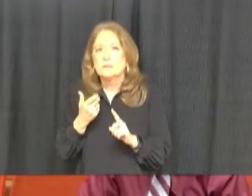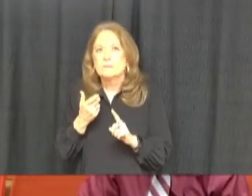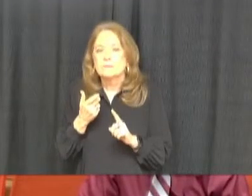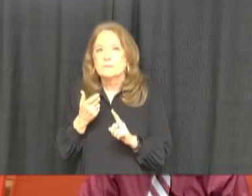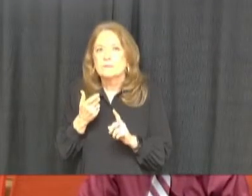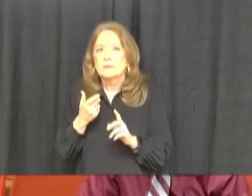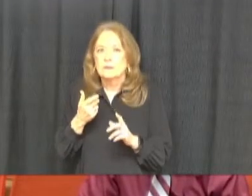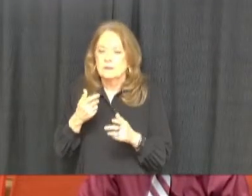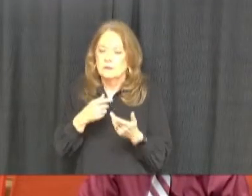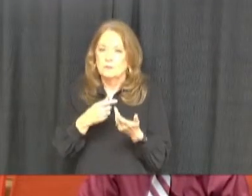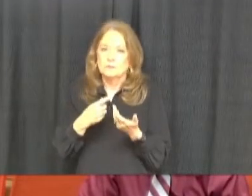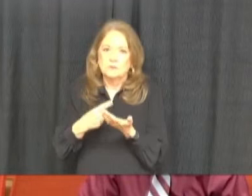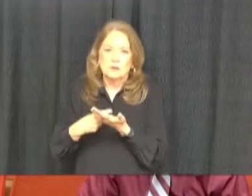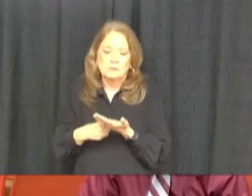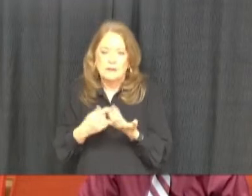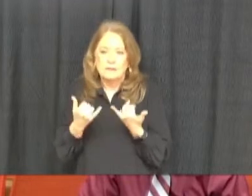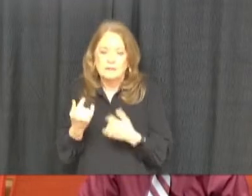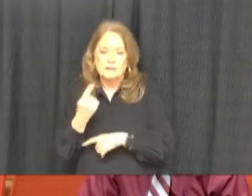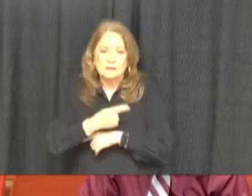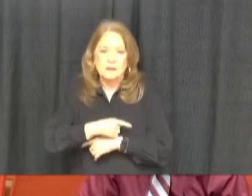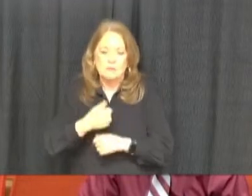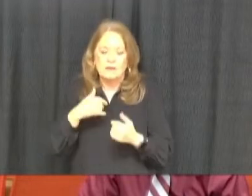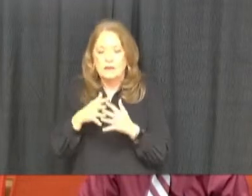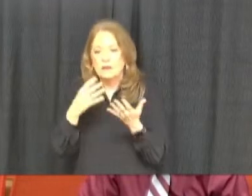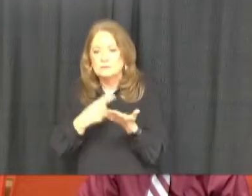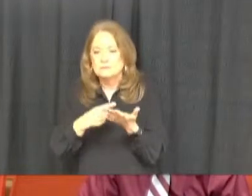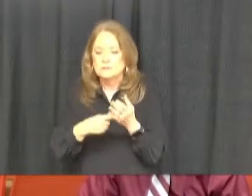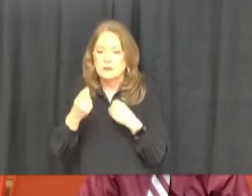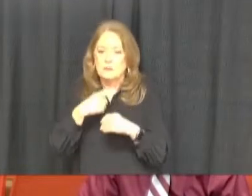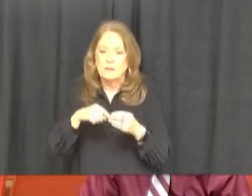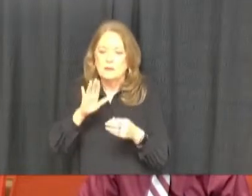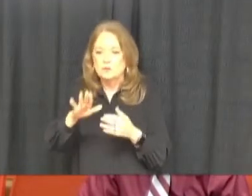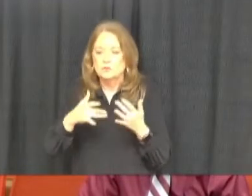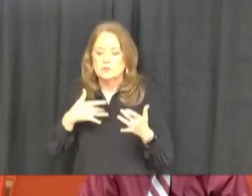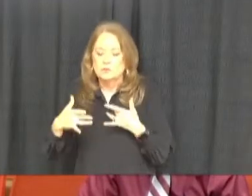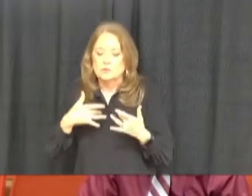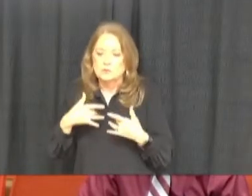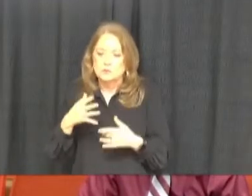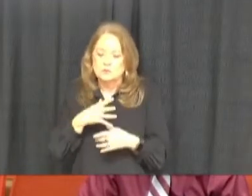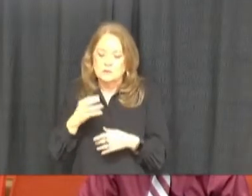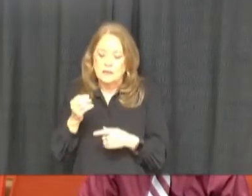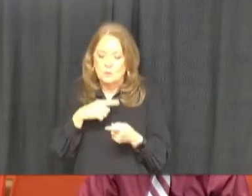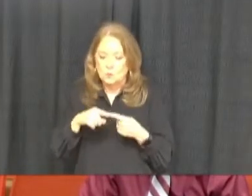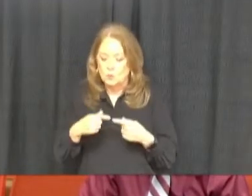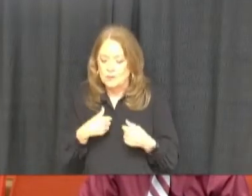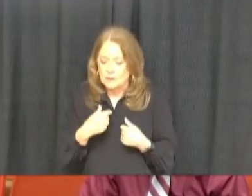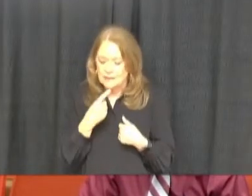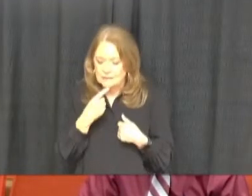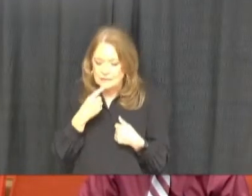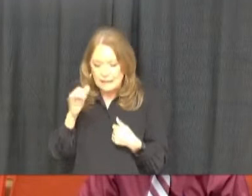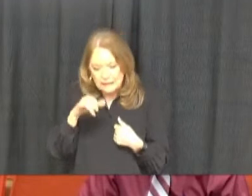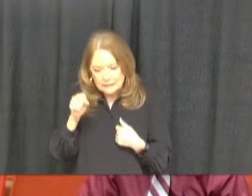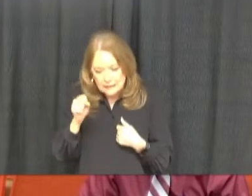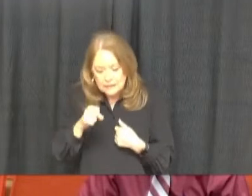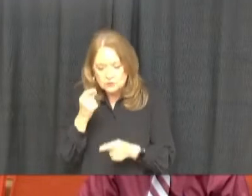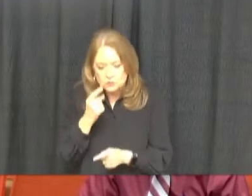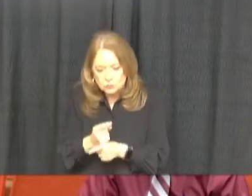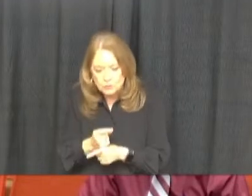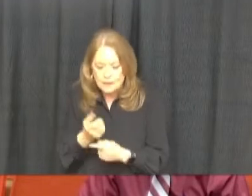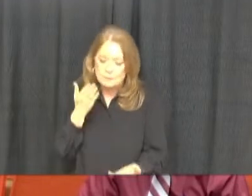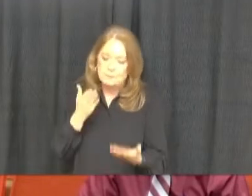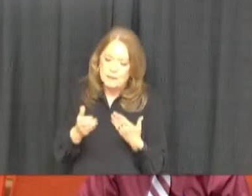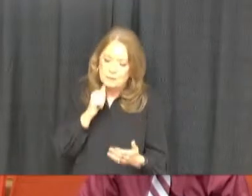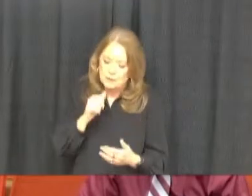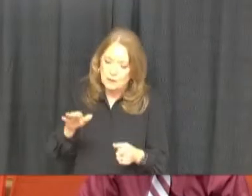Starter and I were talking about this today, and we've had a lot of talks about where your concerns are. And when I say, yes, you're right, and maybe